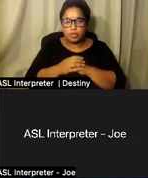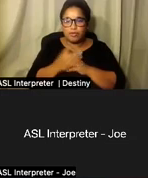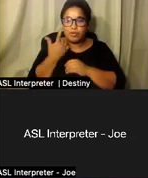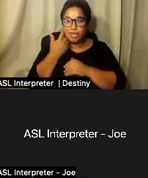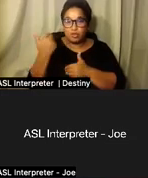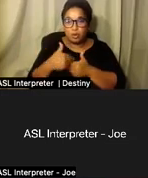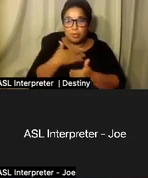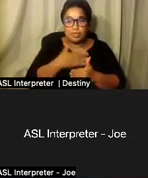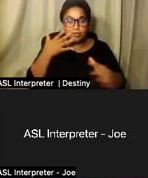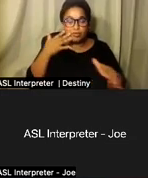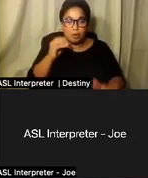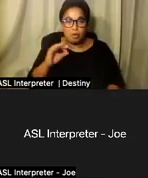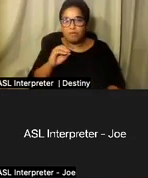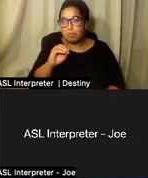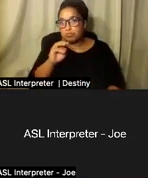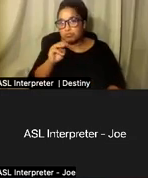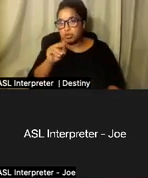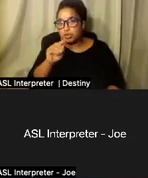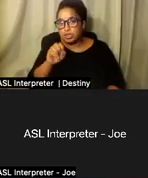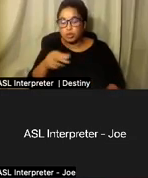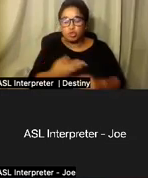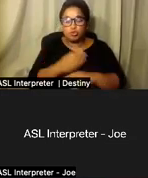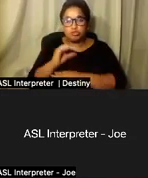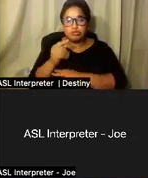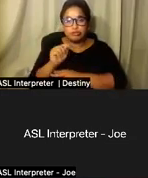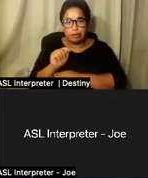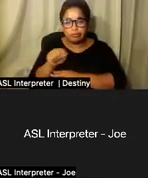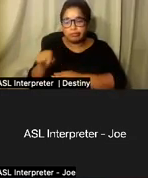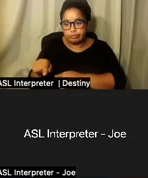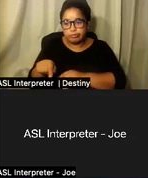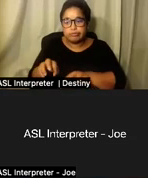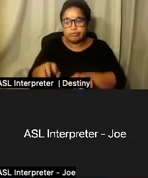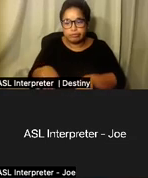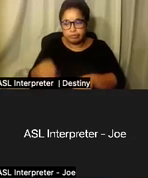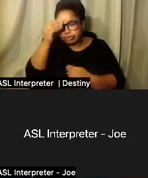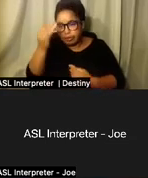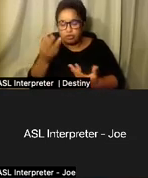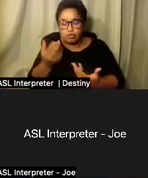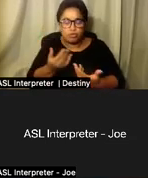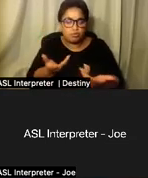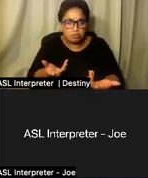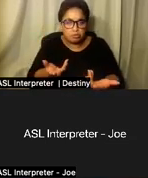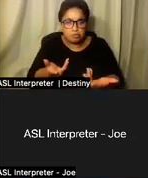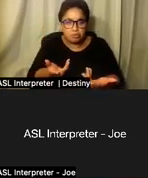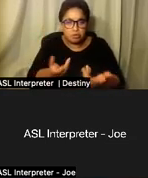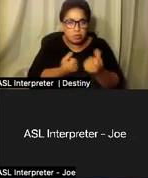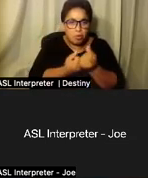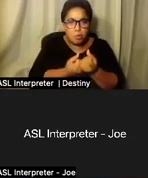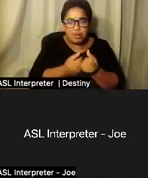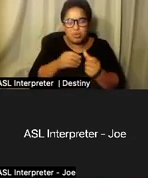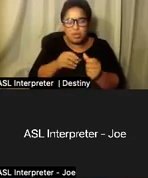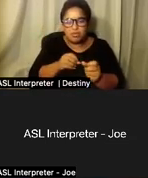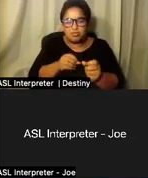mute. You can put chat questions and information and need for any support in the